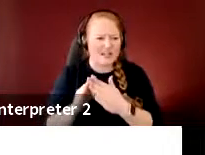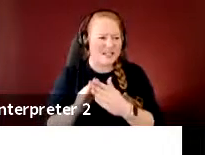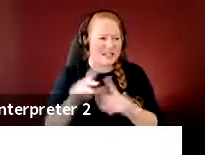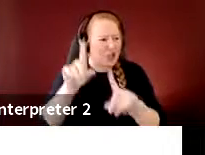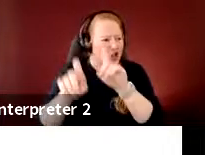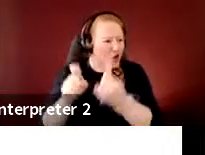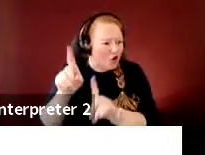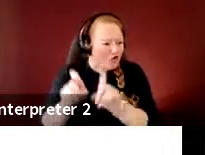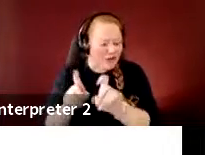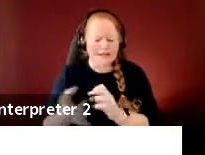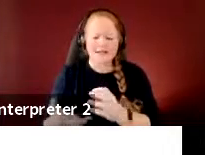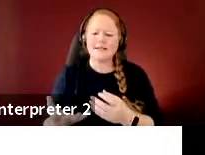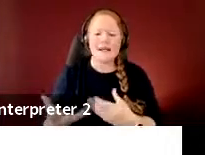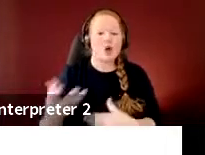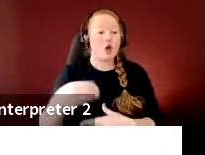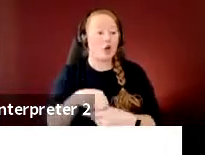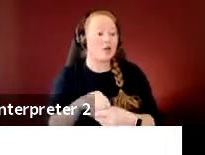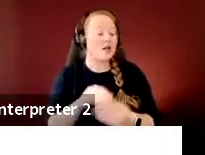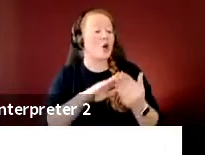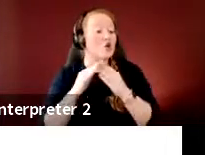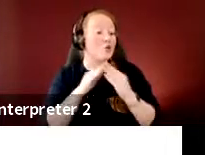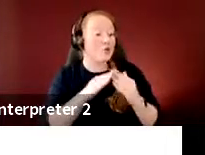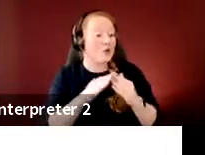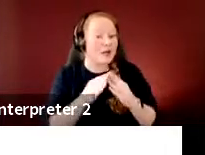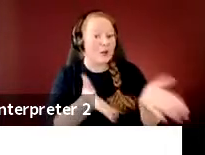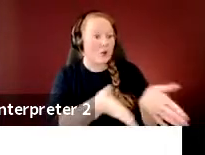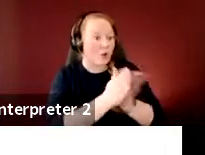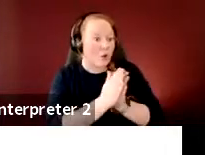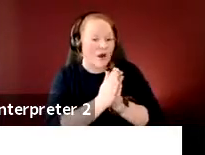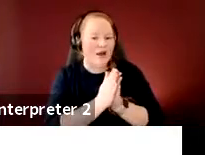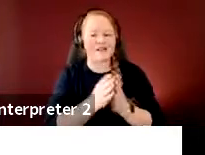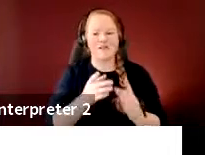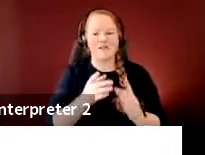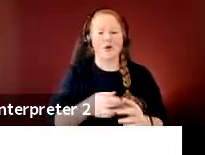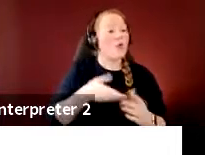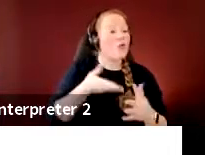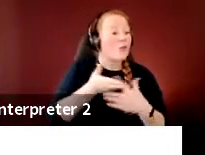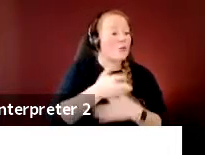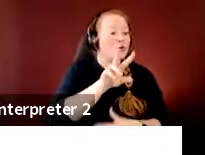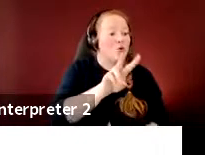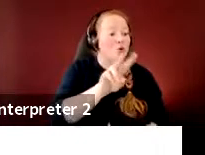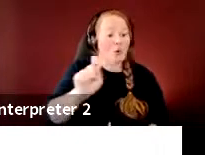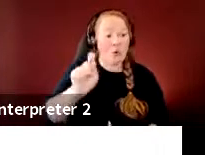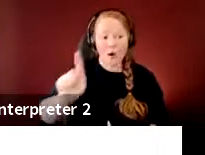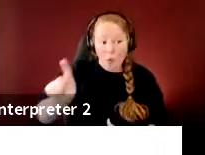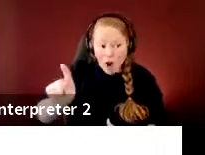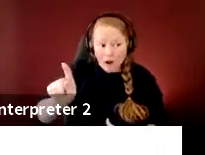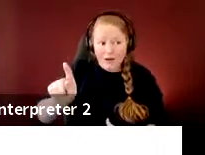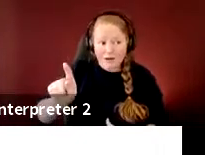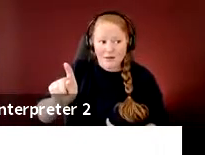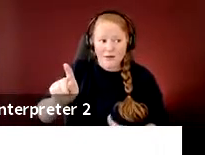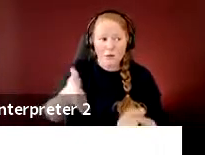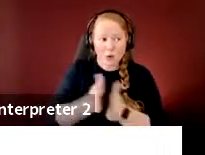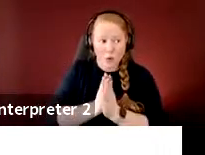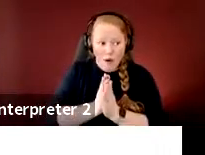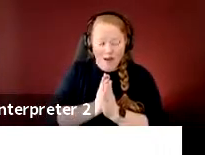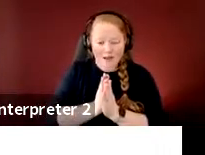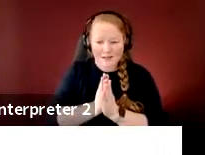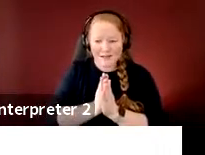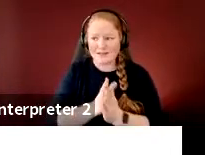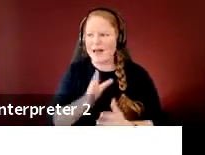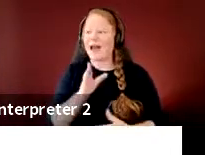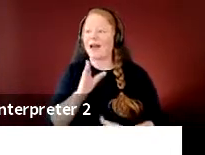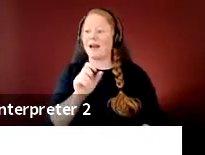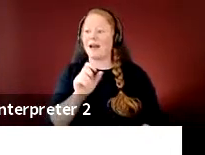included community requests for services through 211 requests, mutual aid requests, and CARES Act